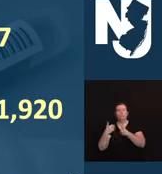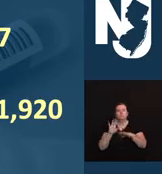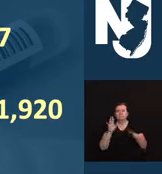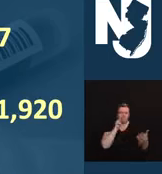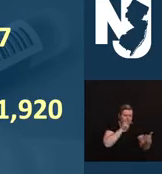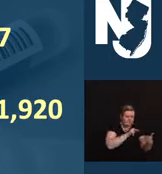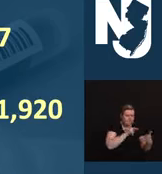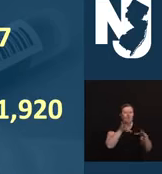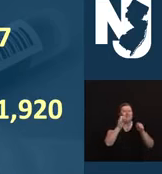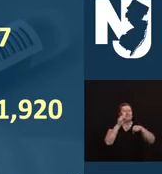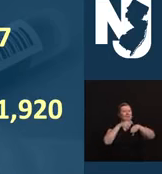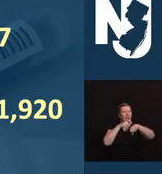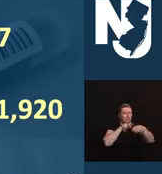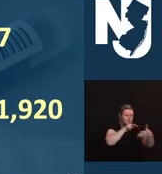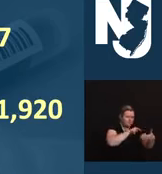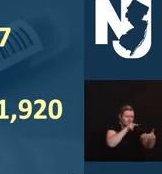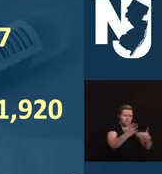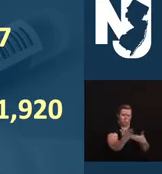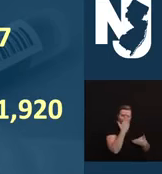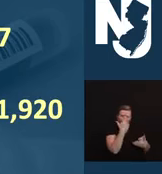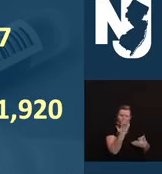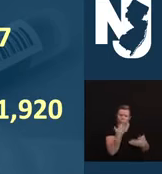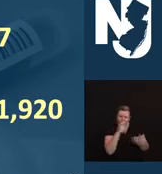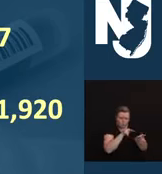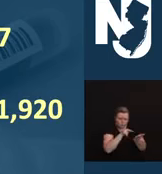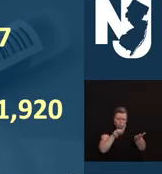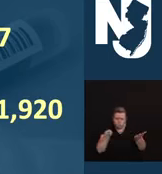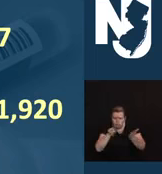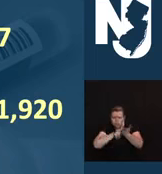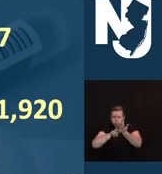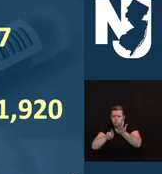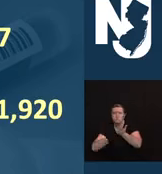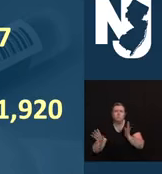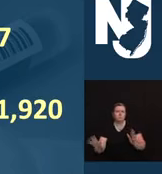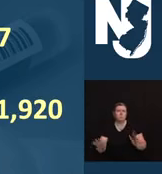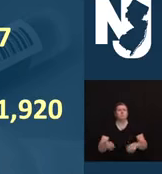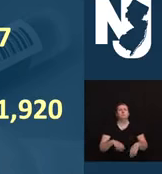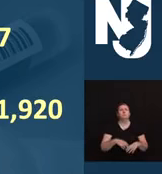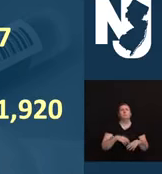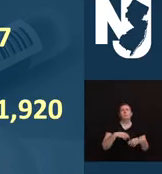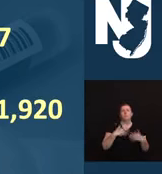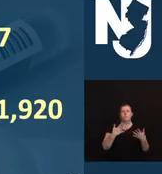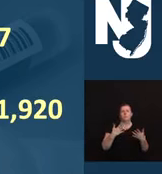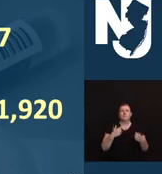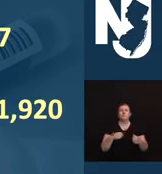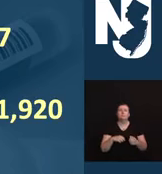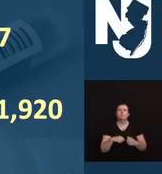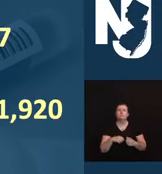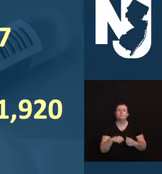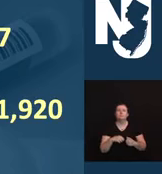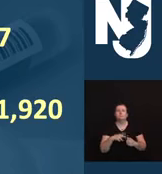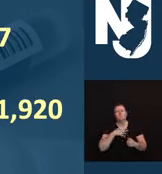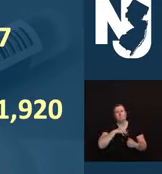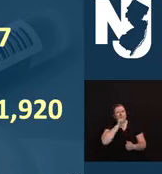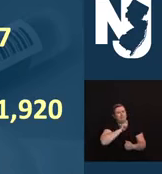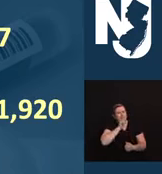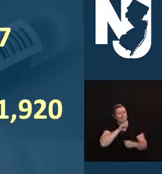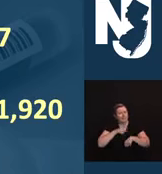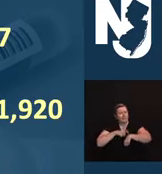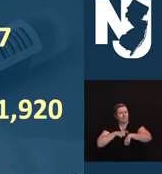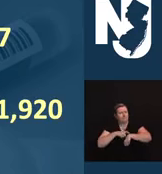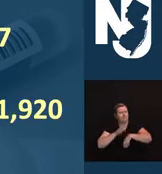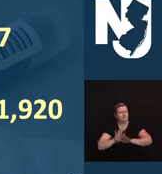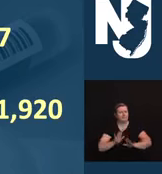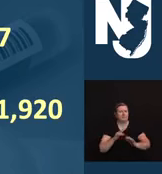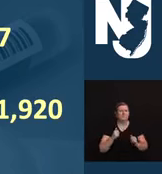time. Judy will give you a little bit more color in terms of what that actually looks like. But the fact of the matter is, it means that